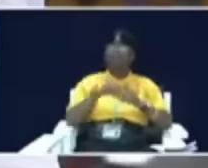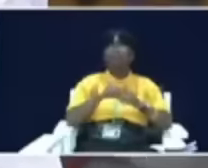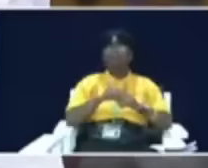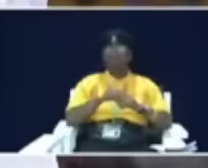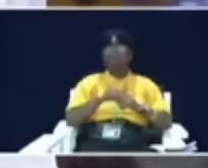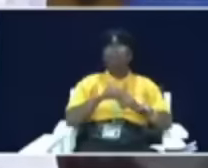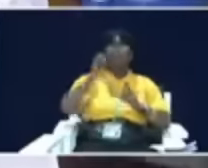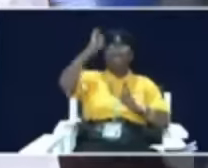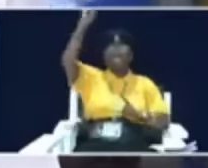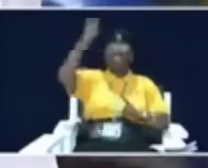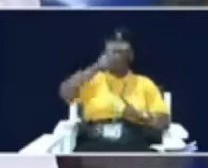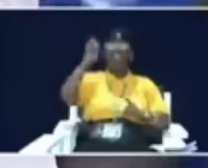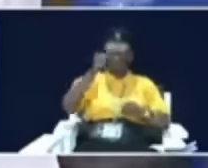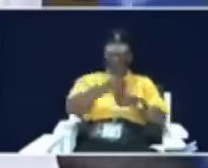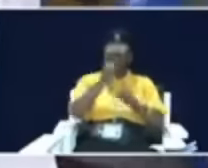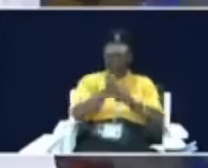He's the maker of heaven and earth.